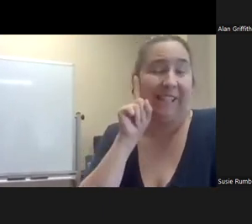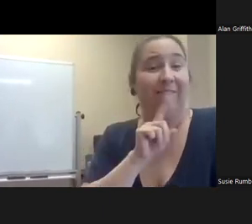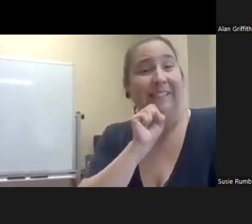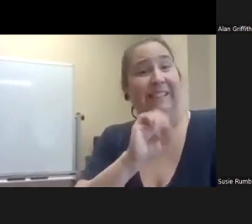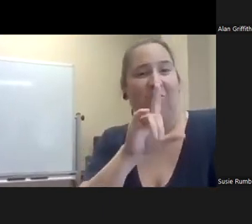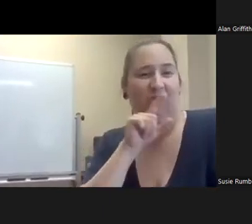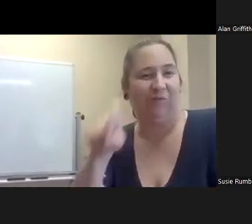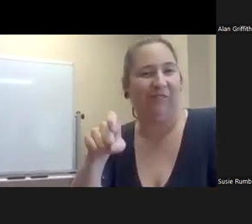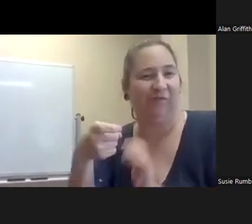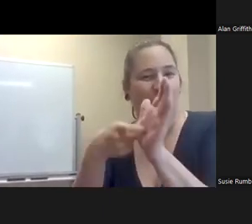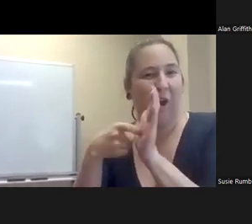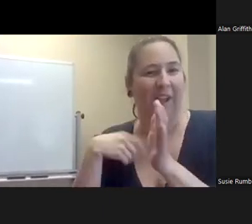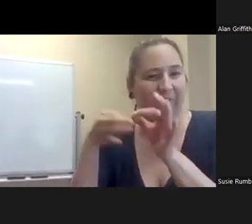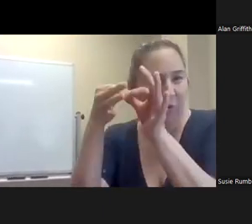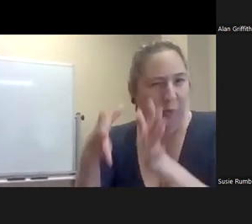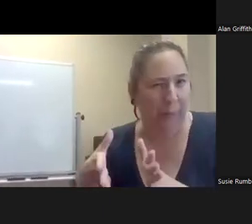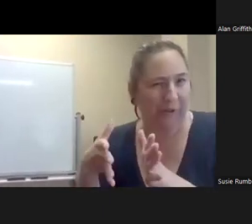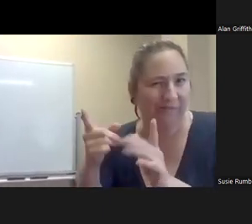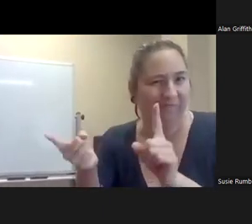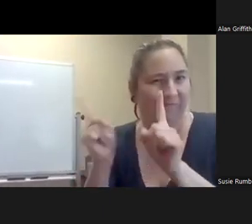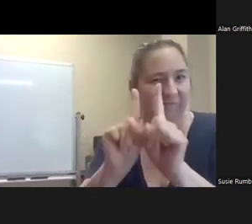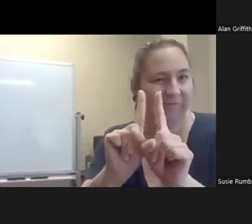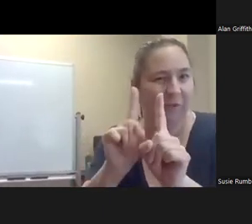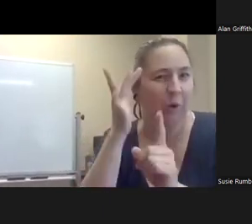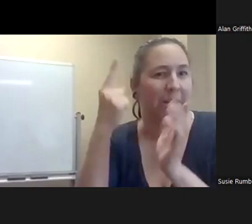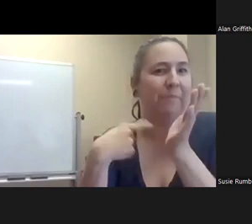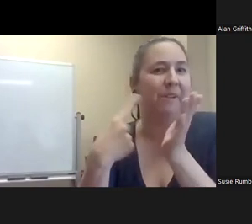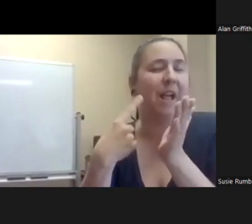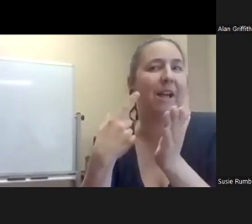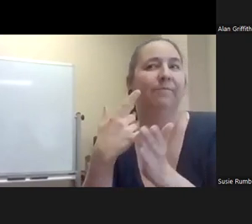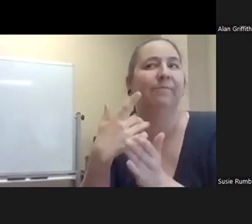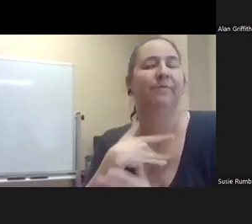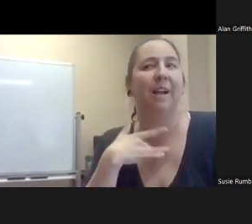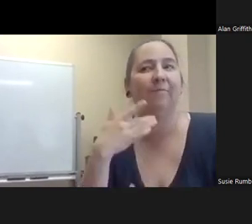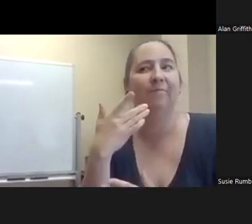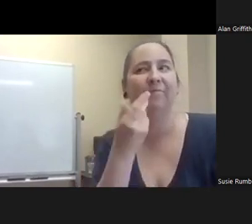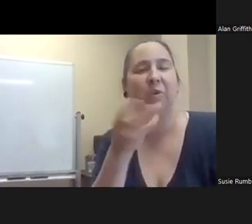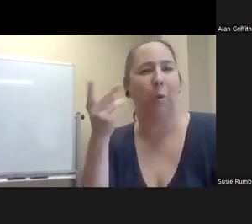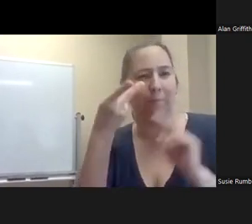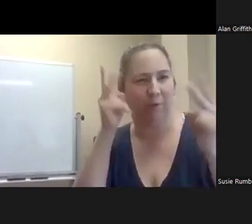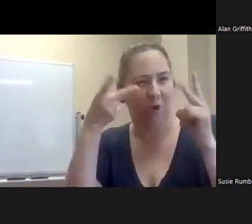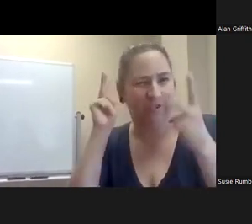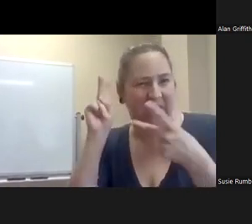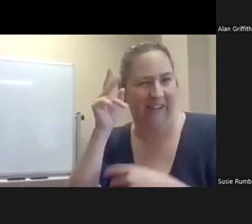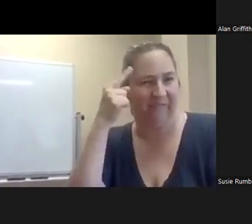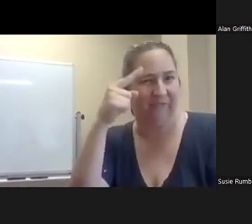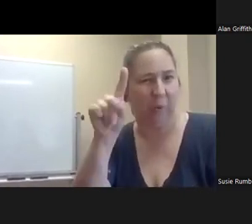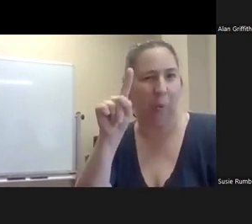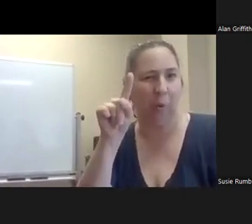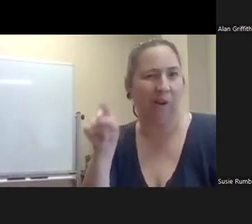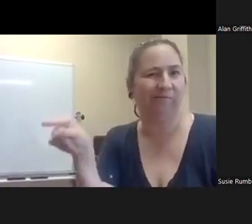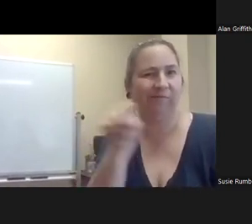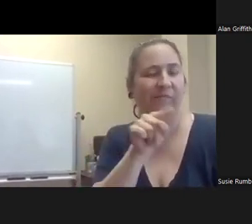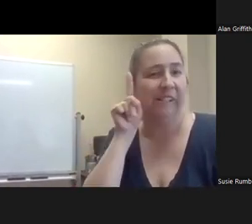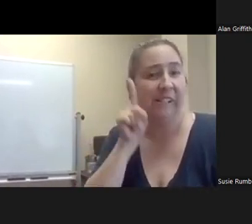So with seniors who are deaf, it's a little different because they require an interpreter to go with them. For